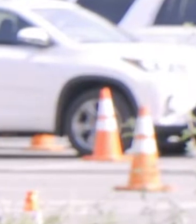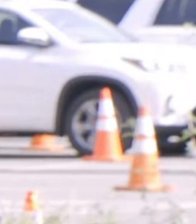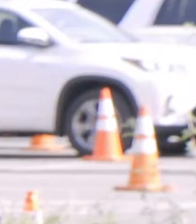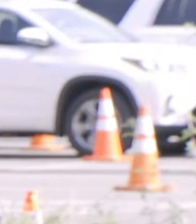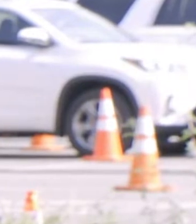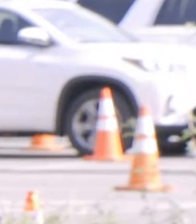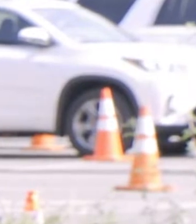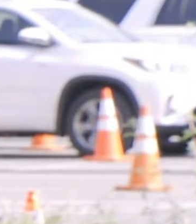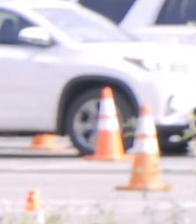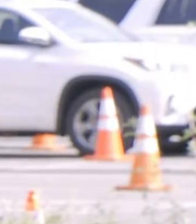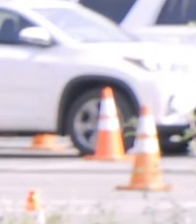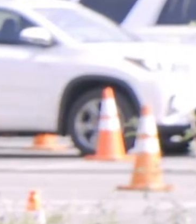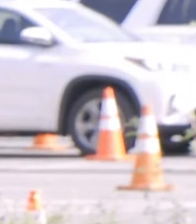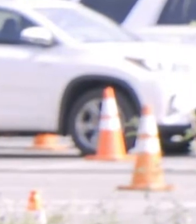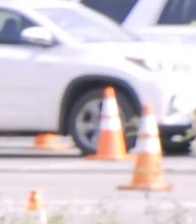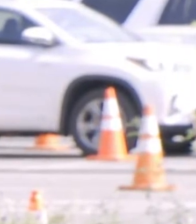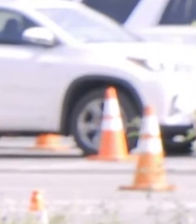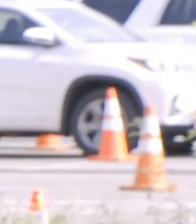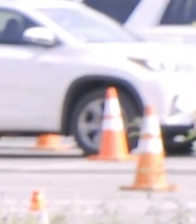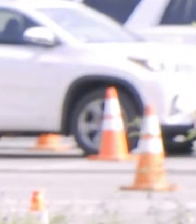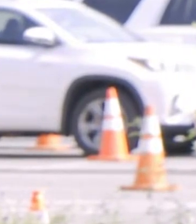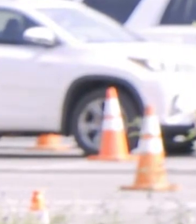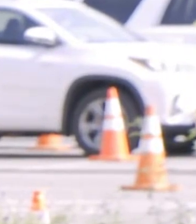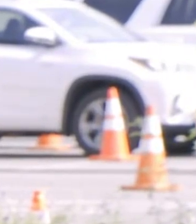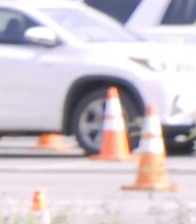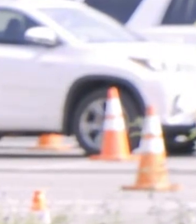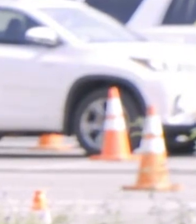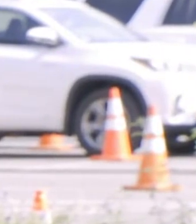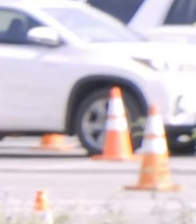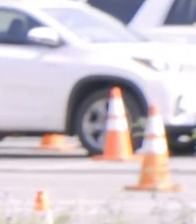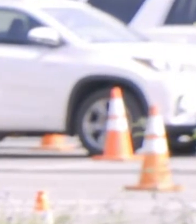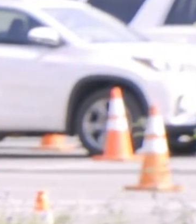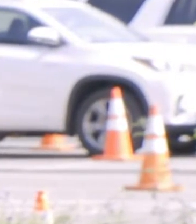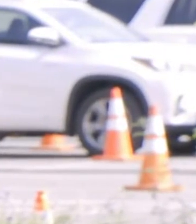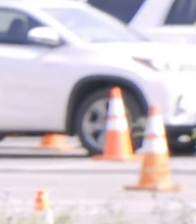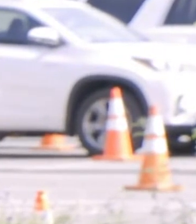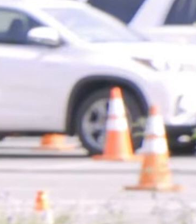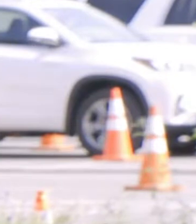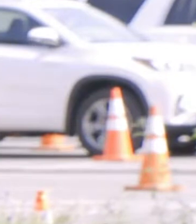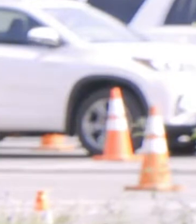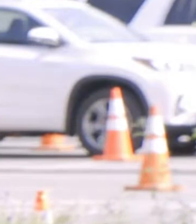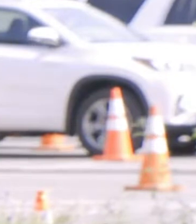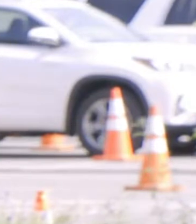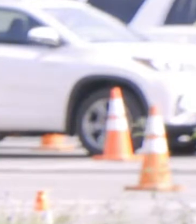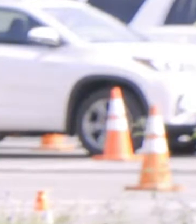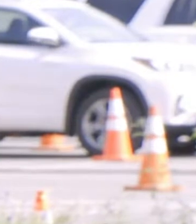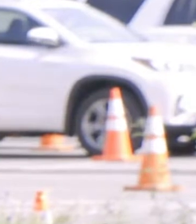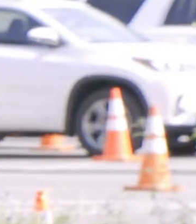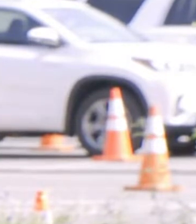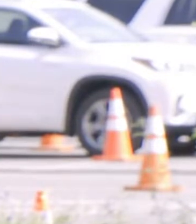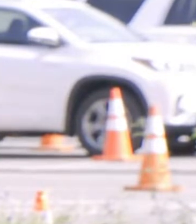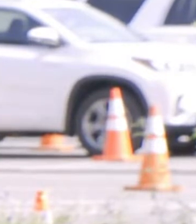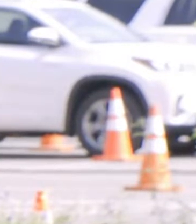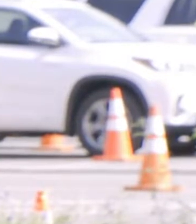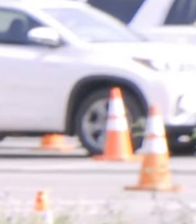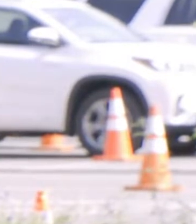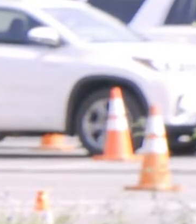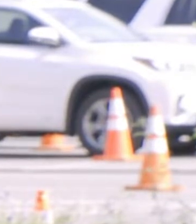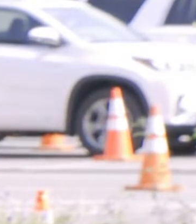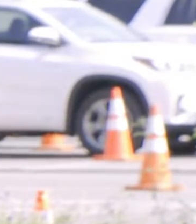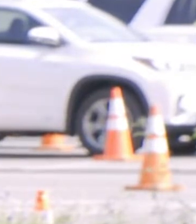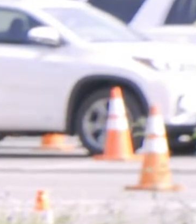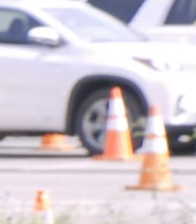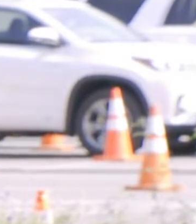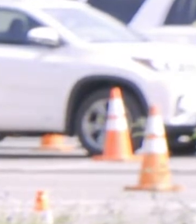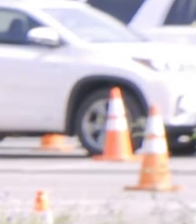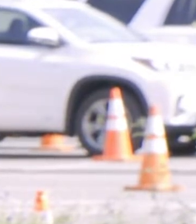Newsom, General Glenn Van Herk, Commander of the U.S. Northern Command and North American Aerospace Defense